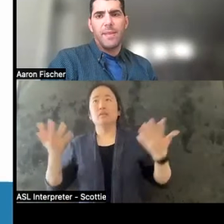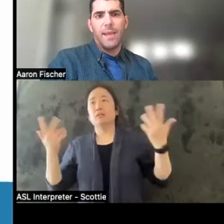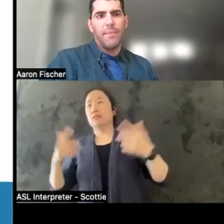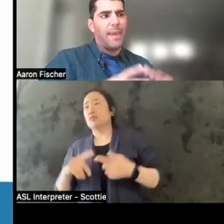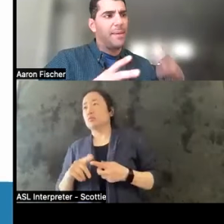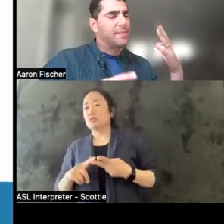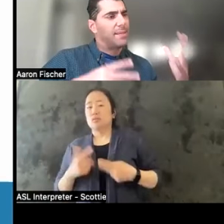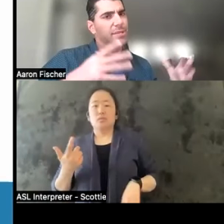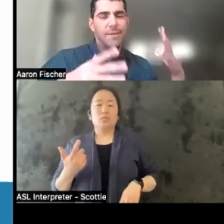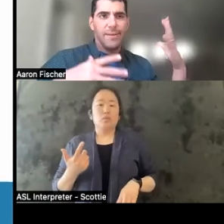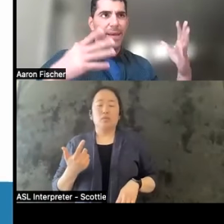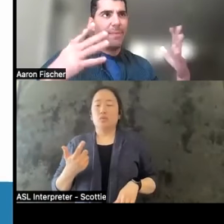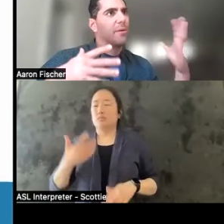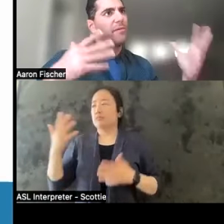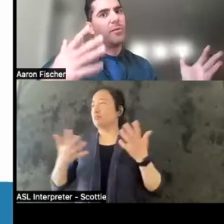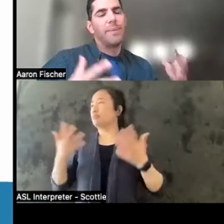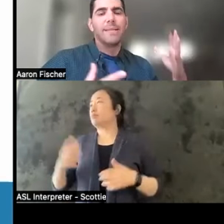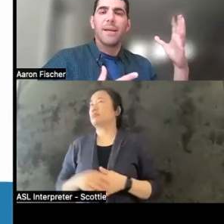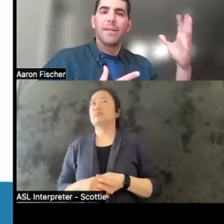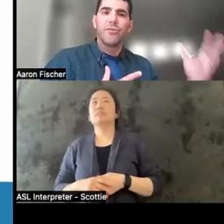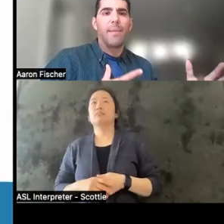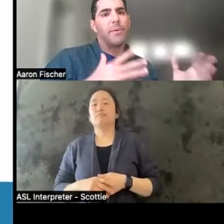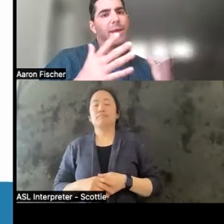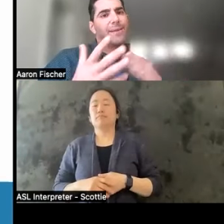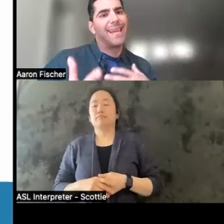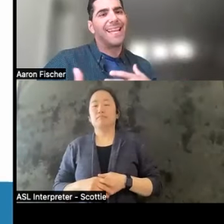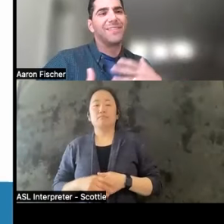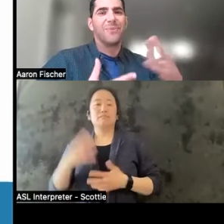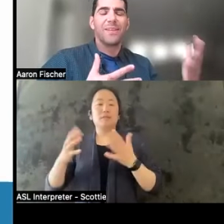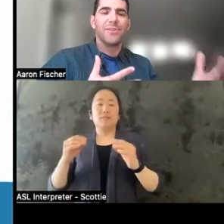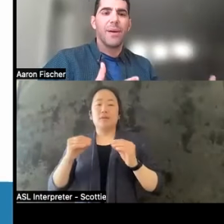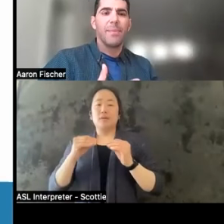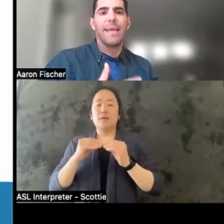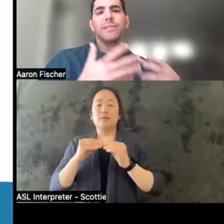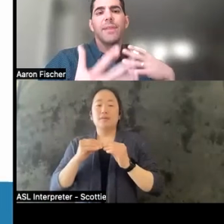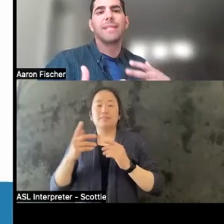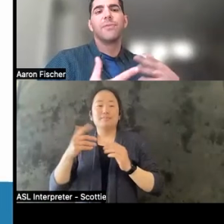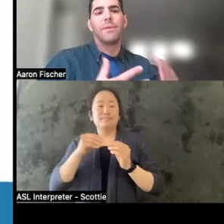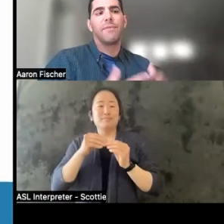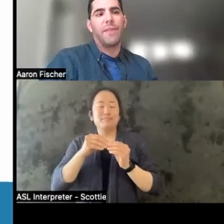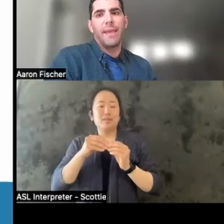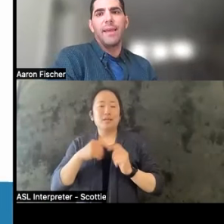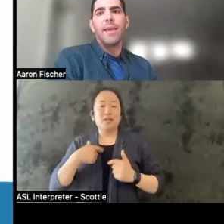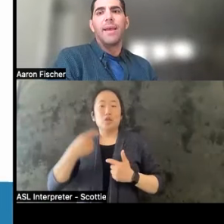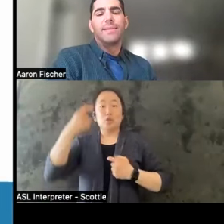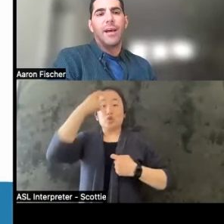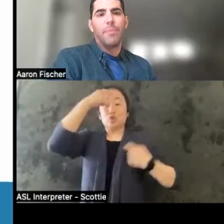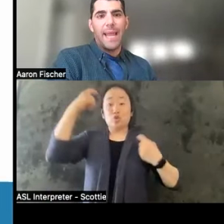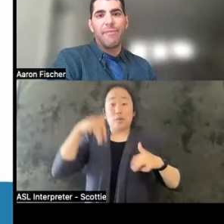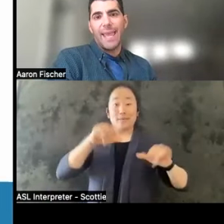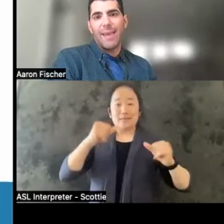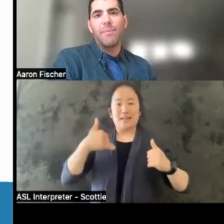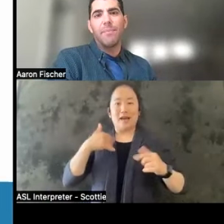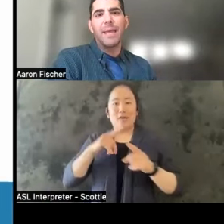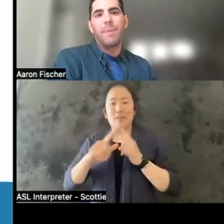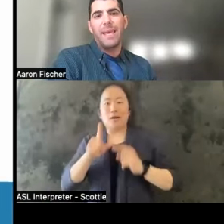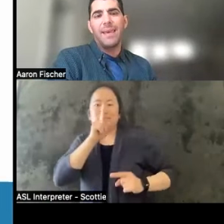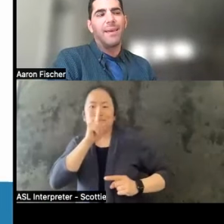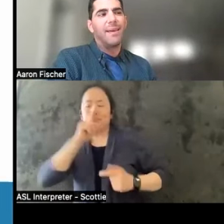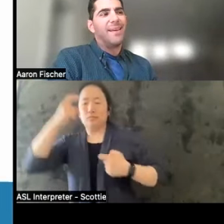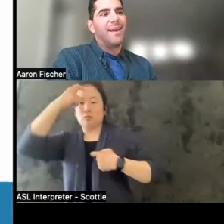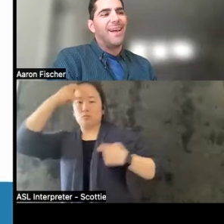maybe is subject to maybe more vulnerable based on trauma without getting into what the trauma is or that sort of thing to help navigate what